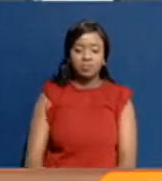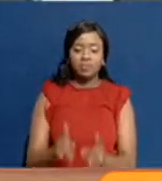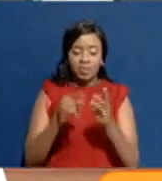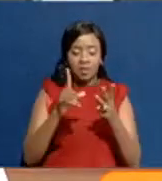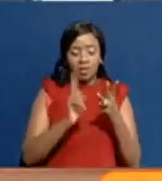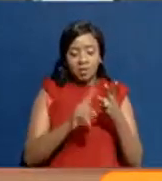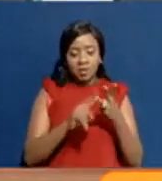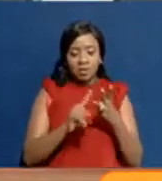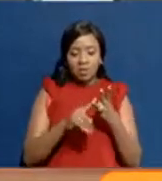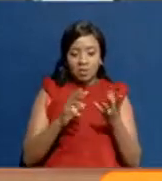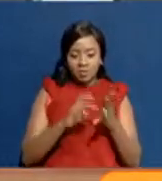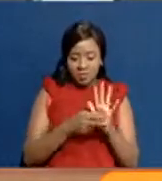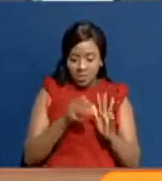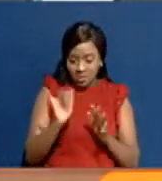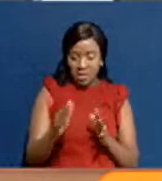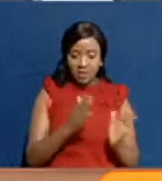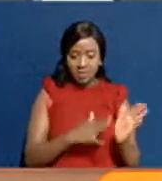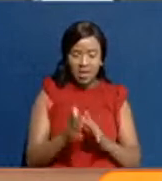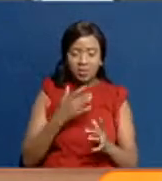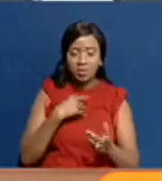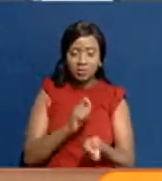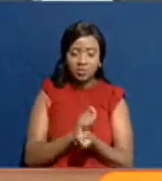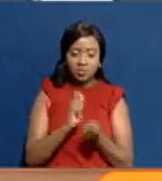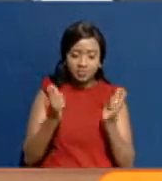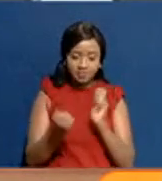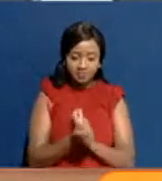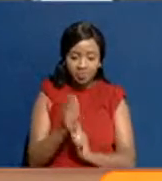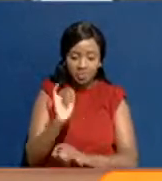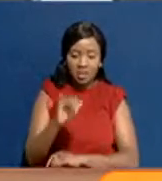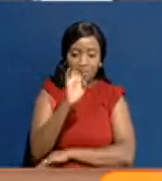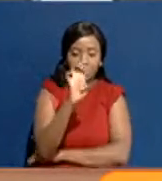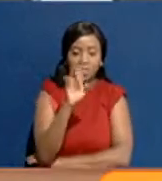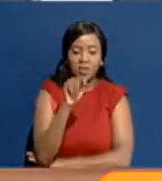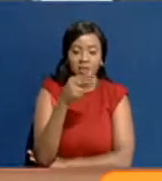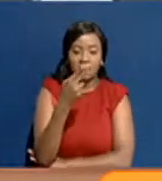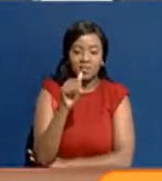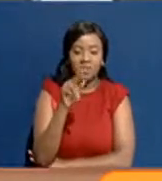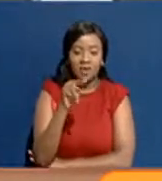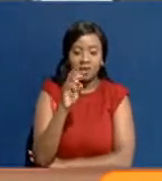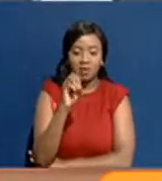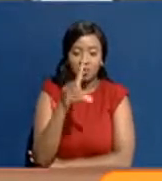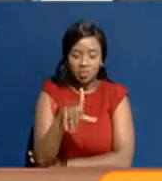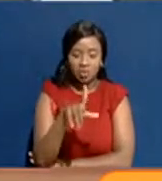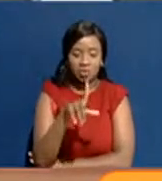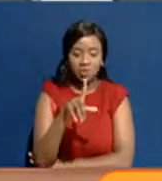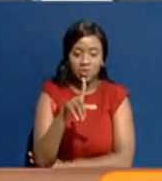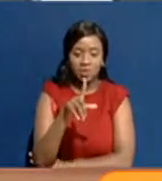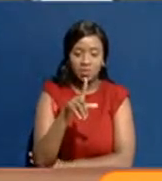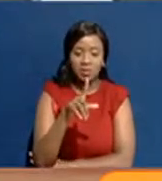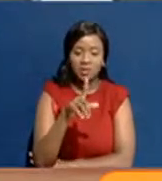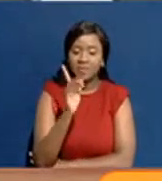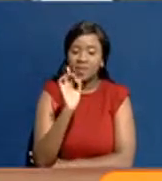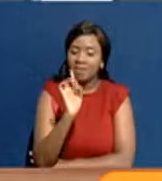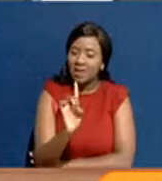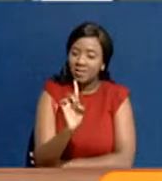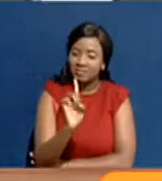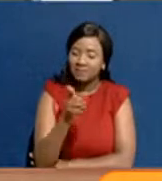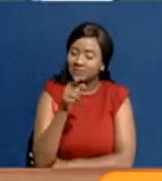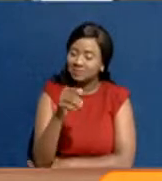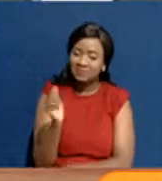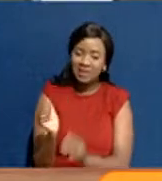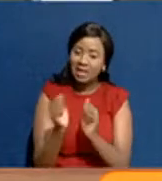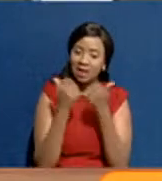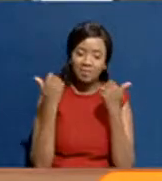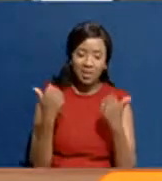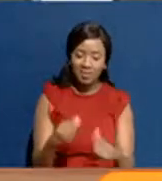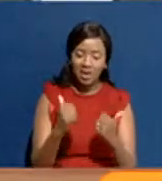what is supposed to have happened, yeah. Which is convert this to ethanol. Mm-hmm. And that has not happened. But again